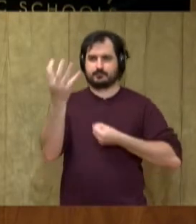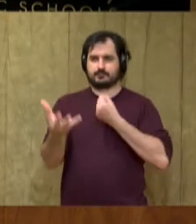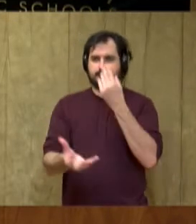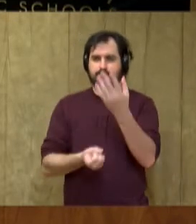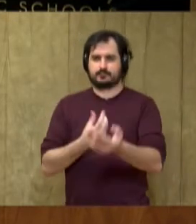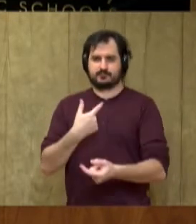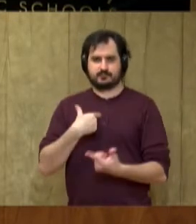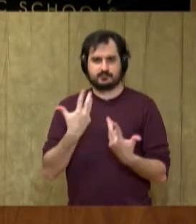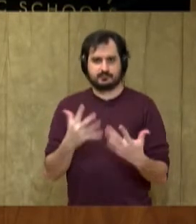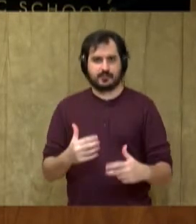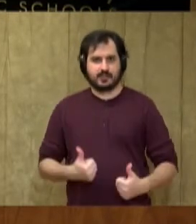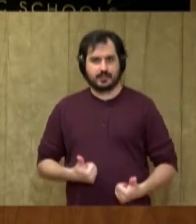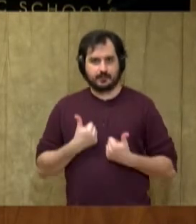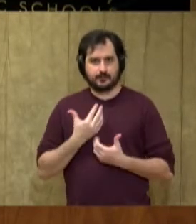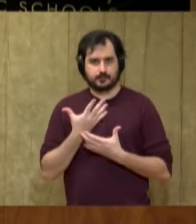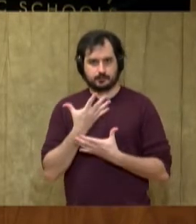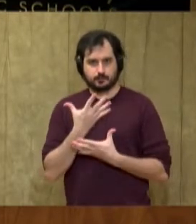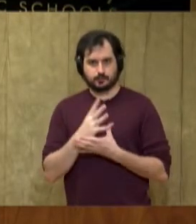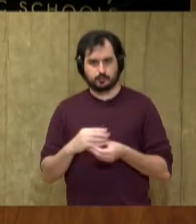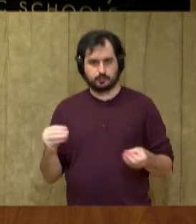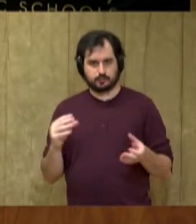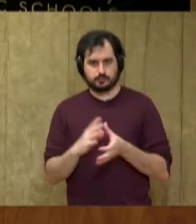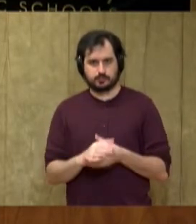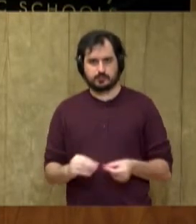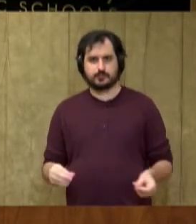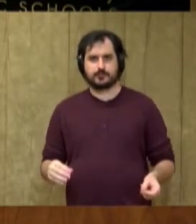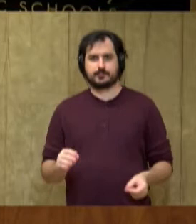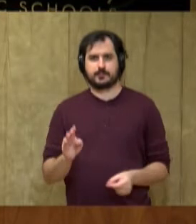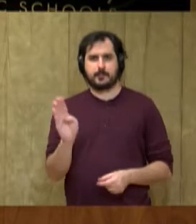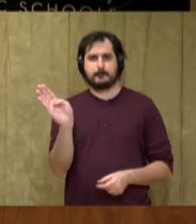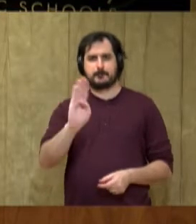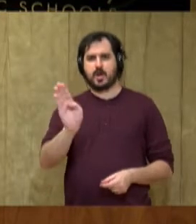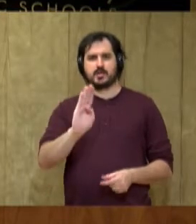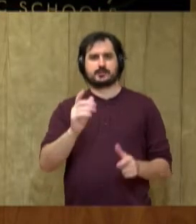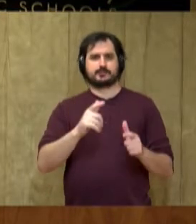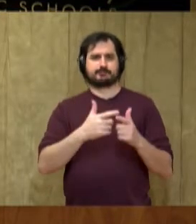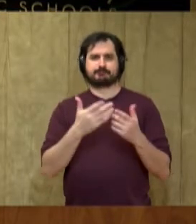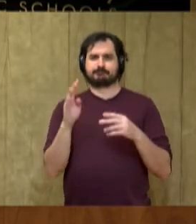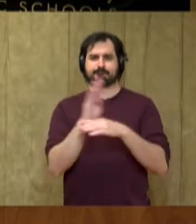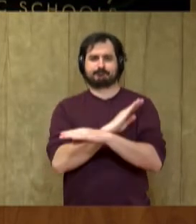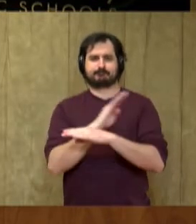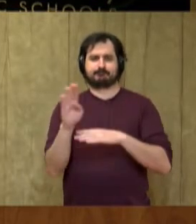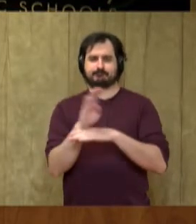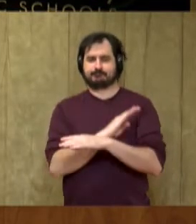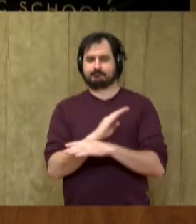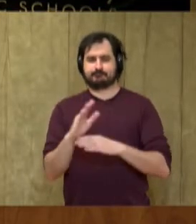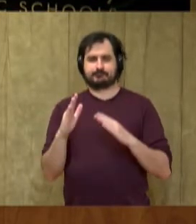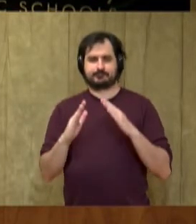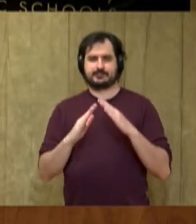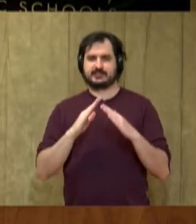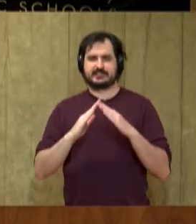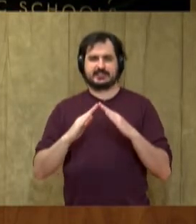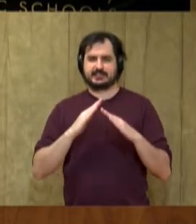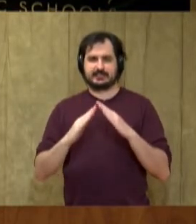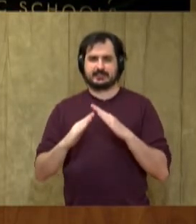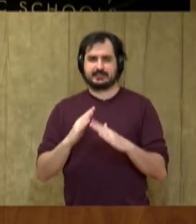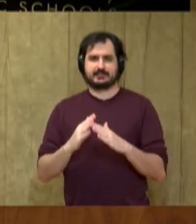city back in the day and still is. I saw many people with red coats